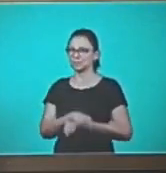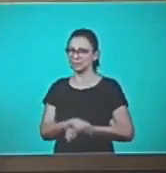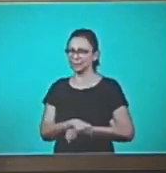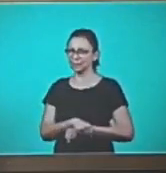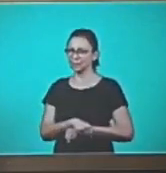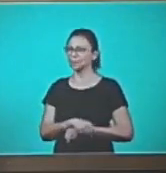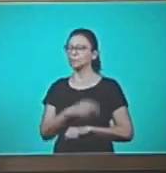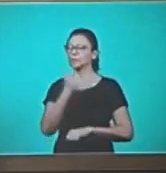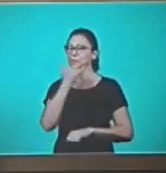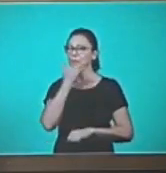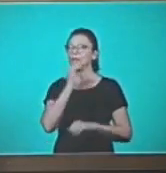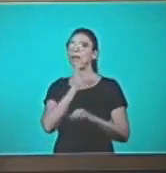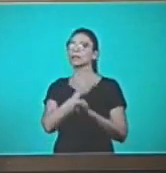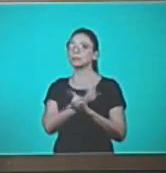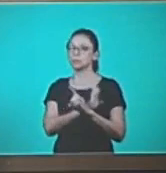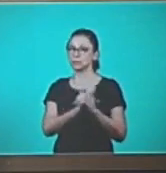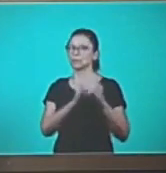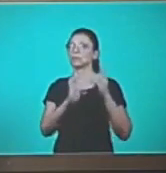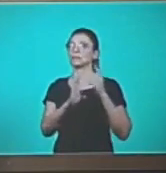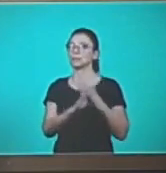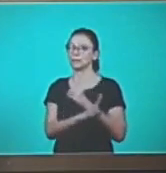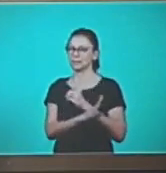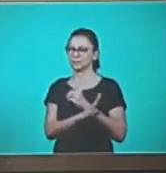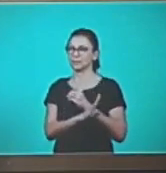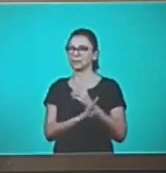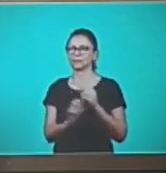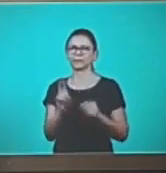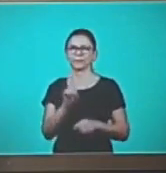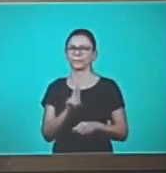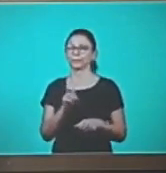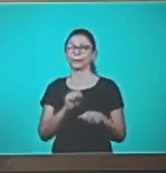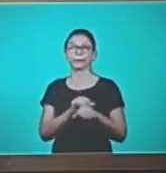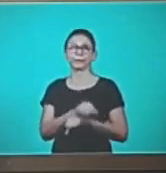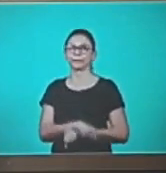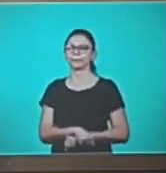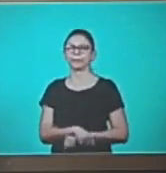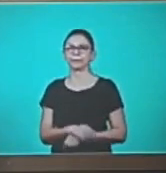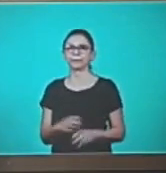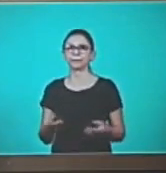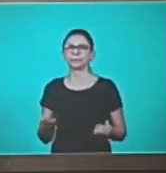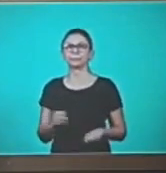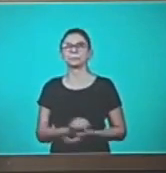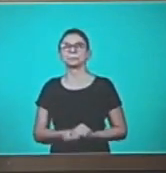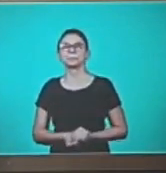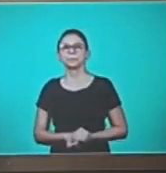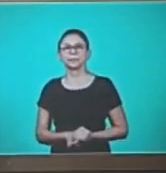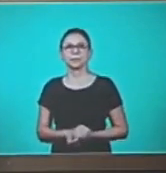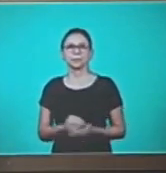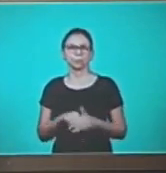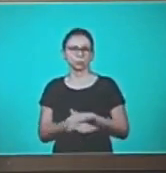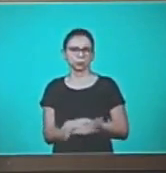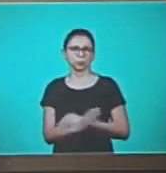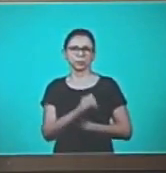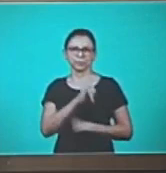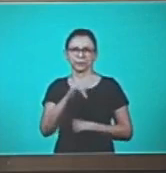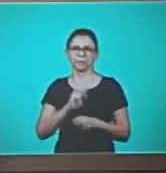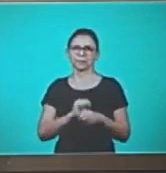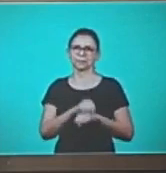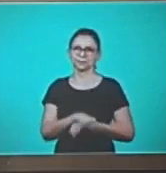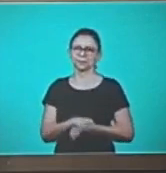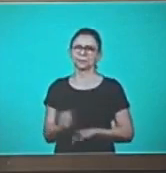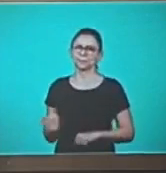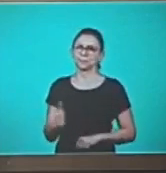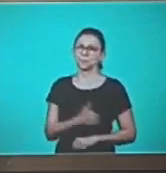next Sunday school. I always say seminar instead of Sunday school because I'm used to seminars.